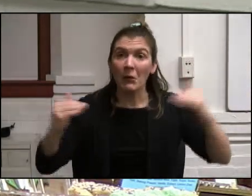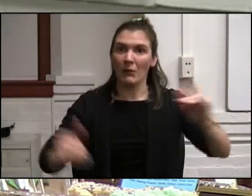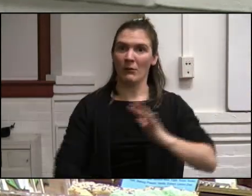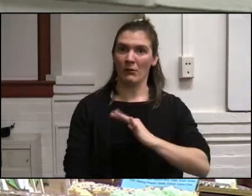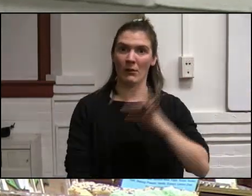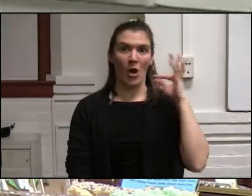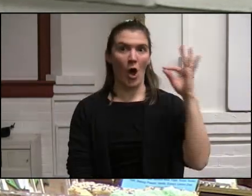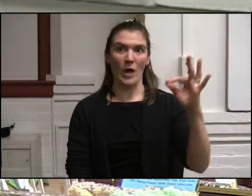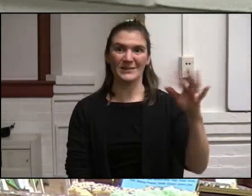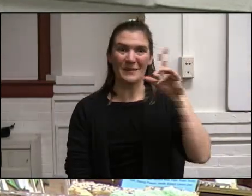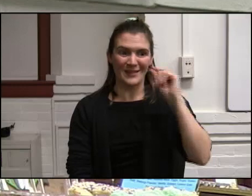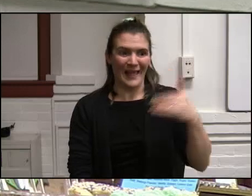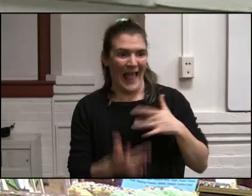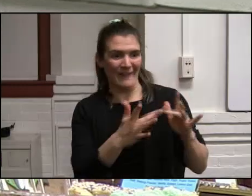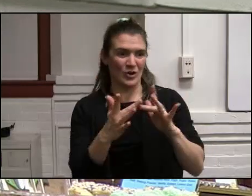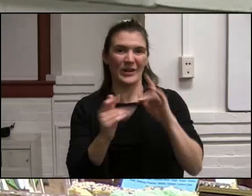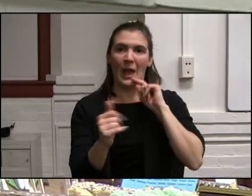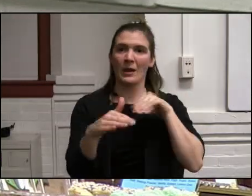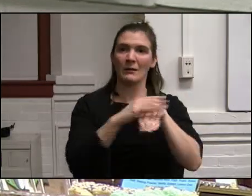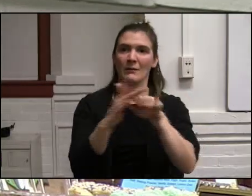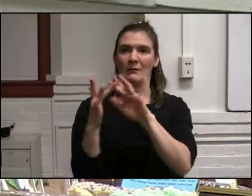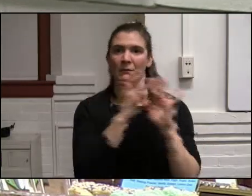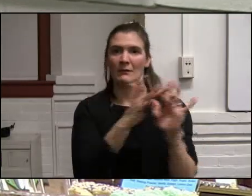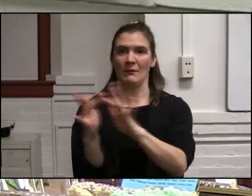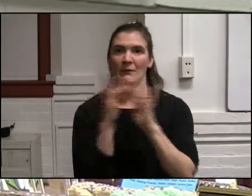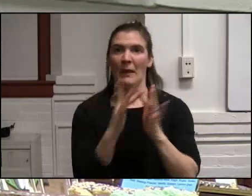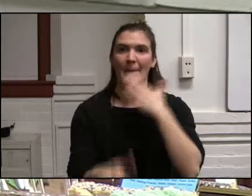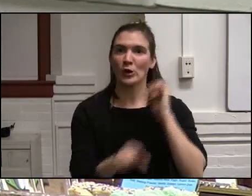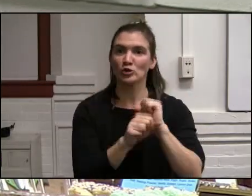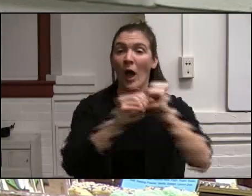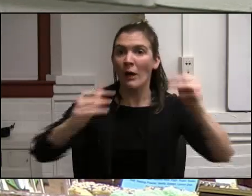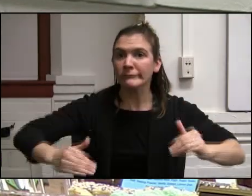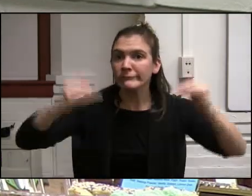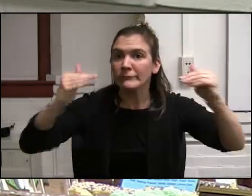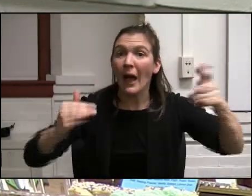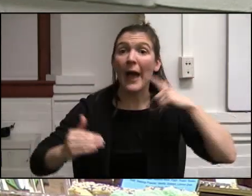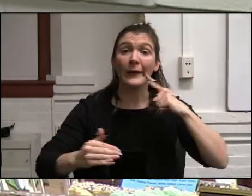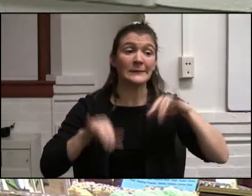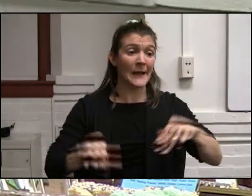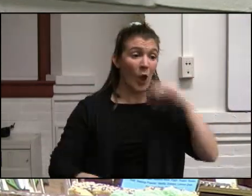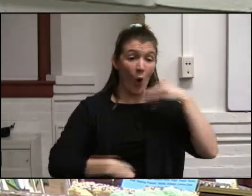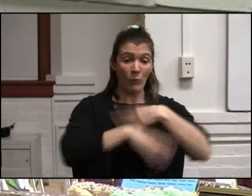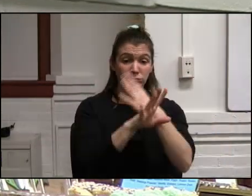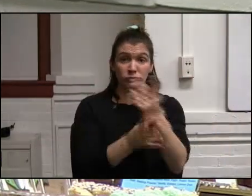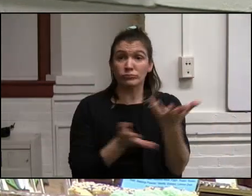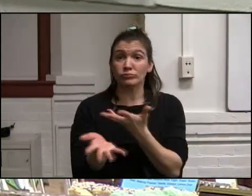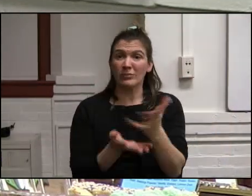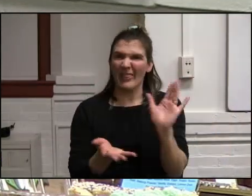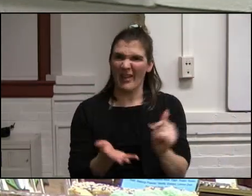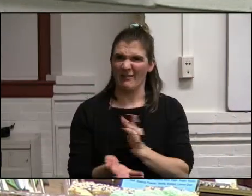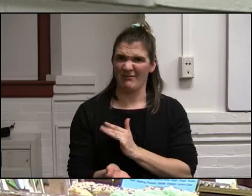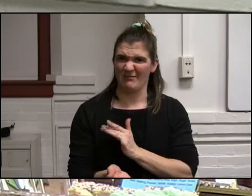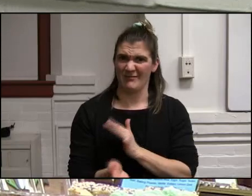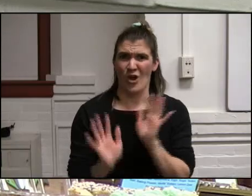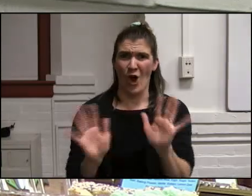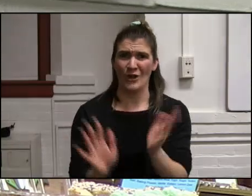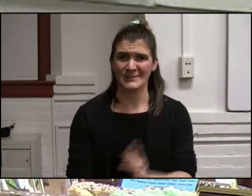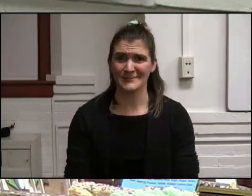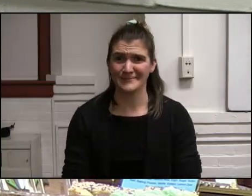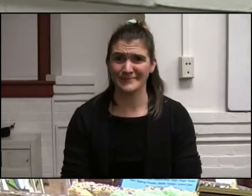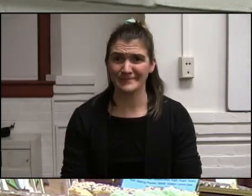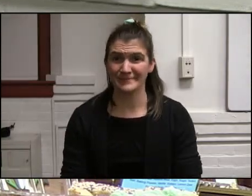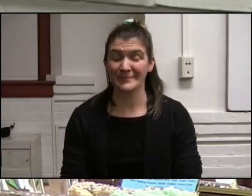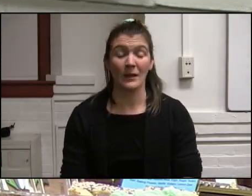get much better jobs, telecommuting, and so.